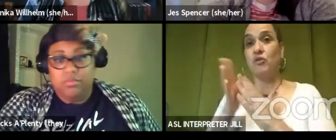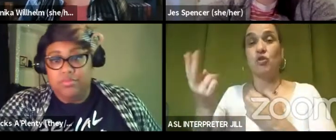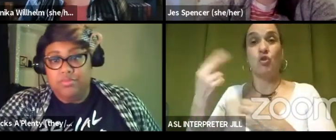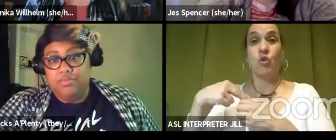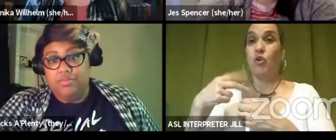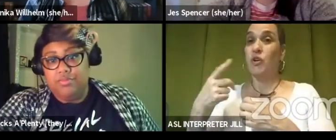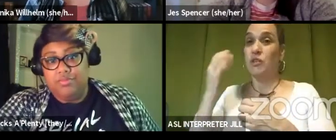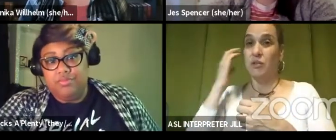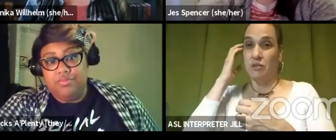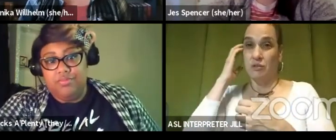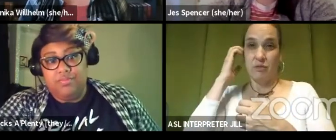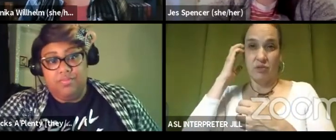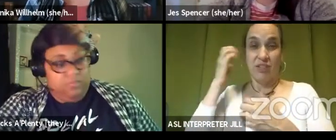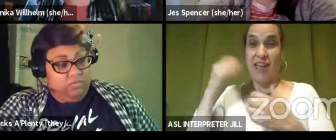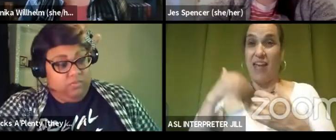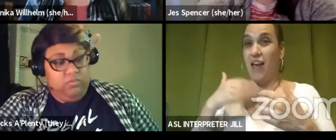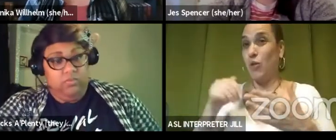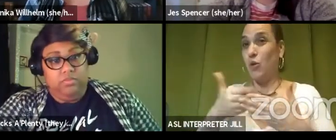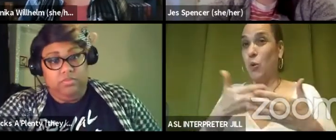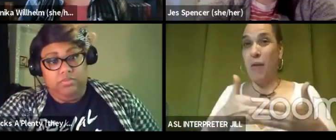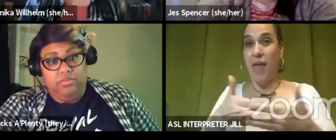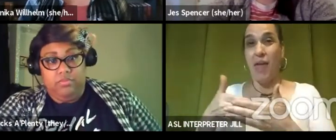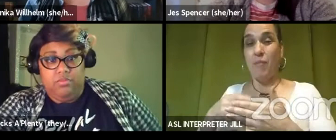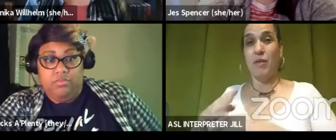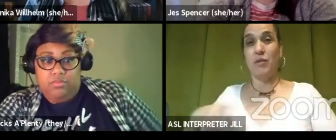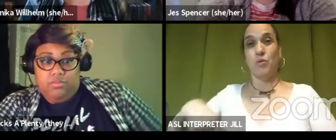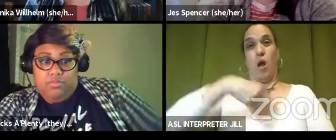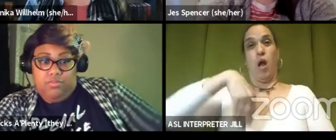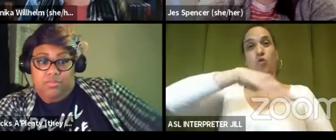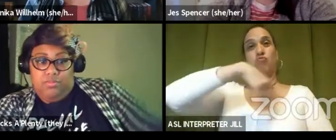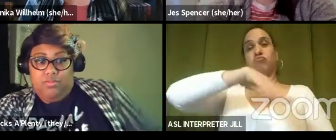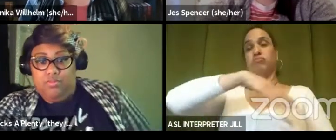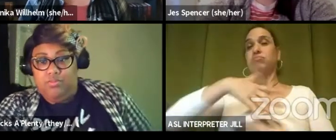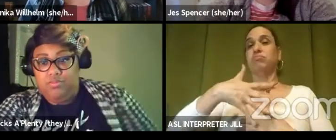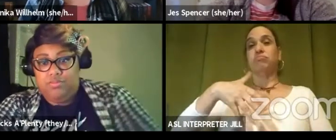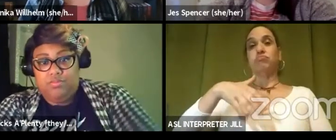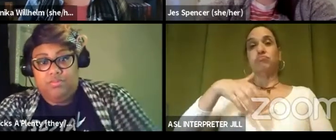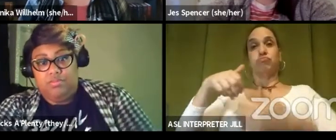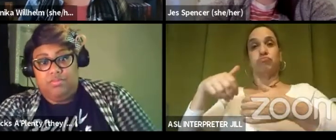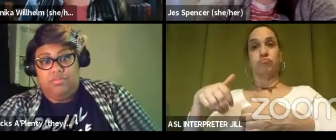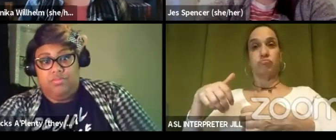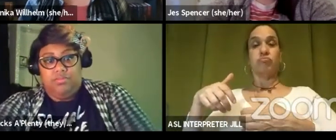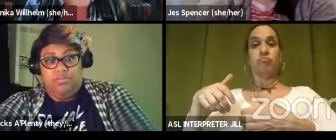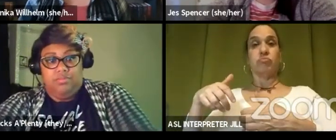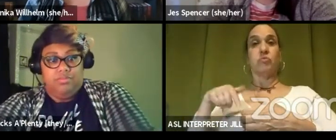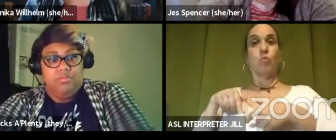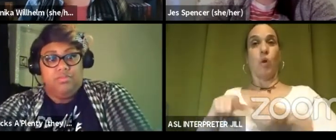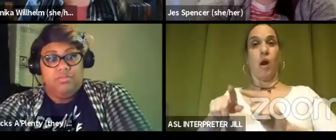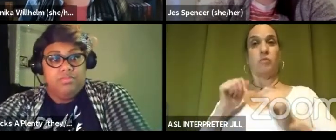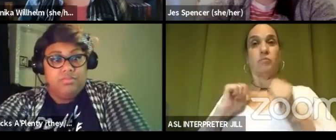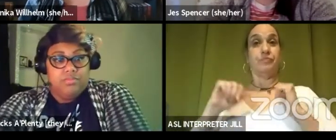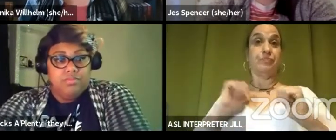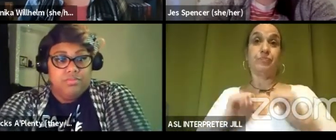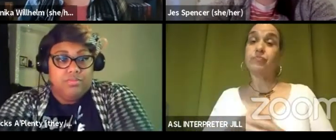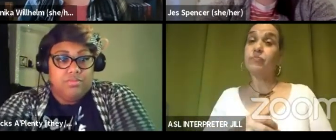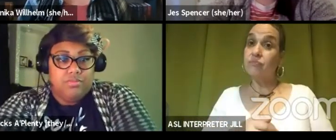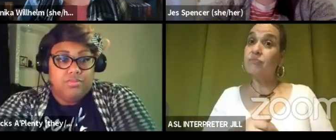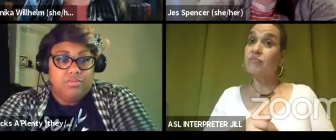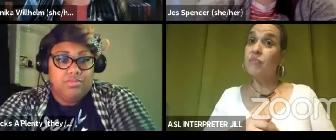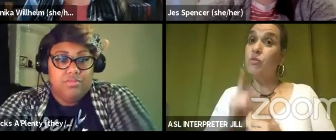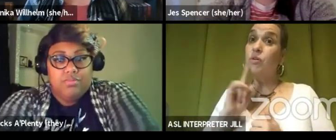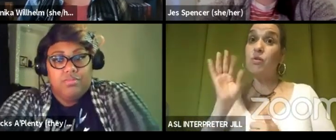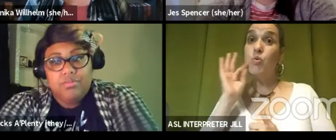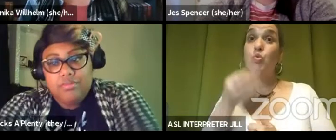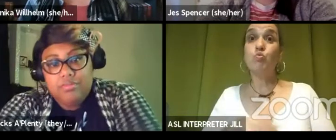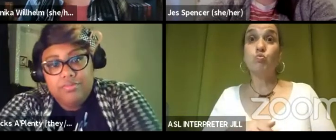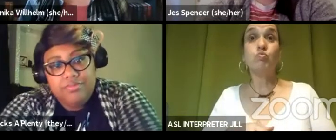and she had the newborn like swaddled and in front of her. And it was totally fine